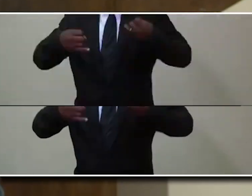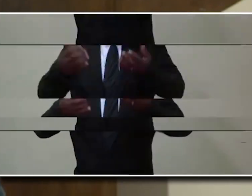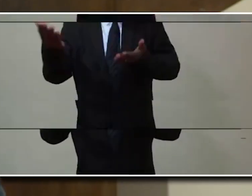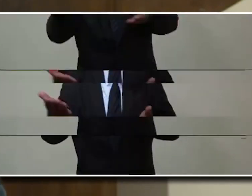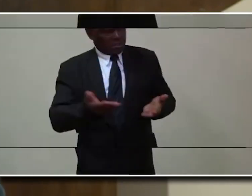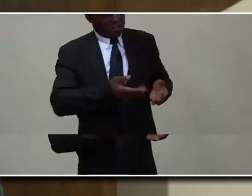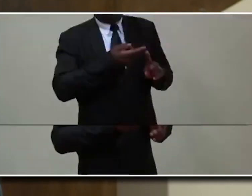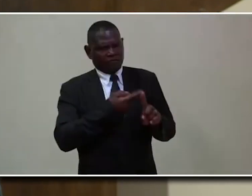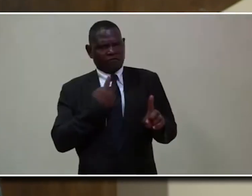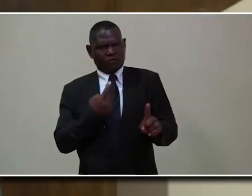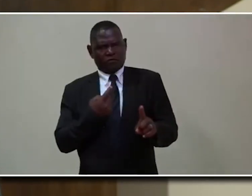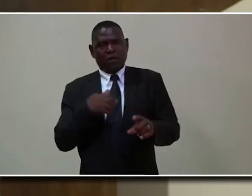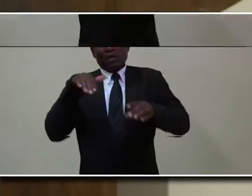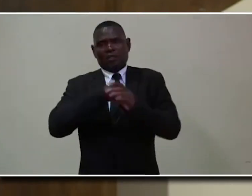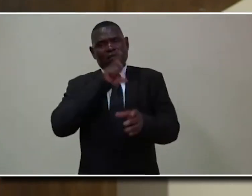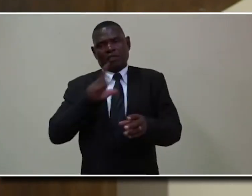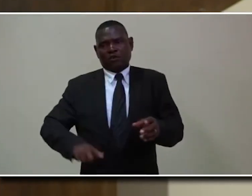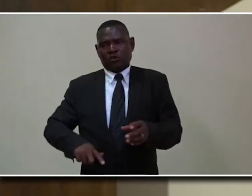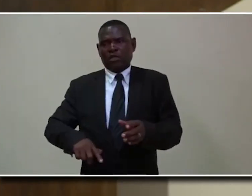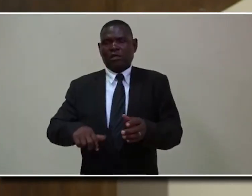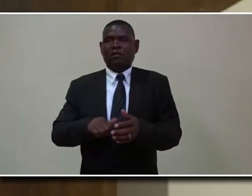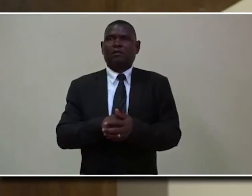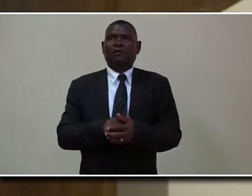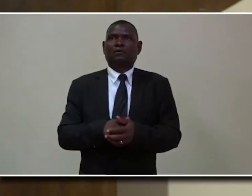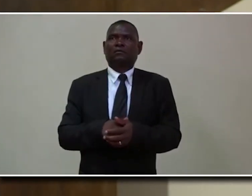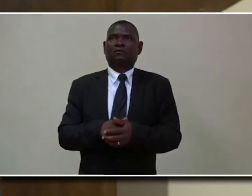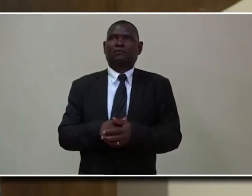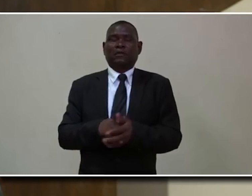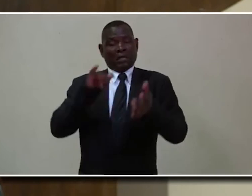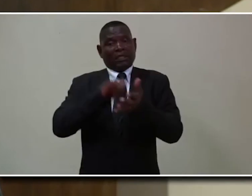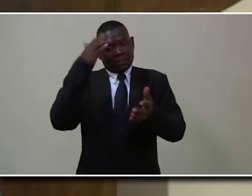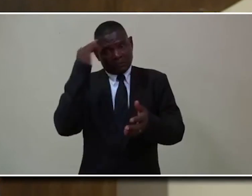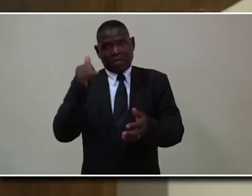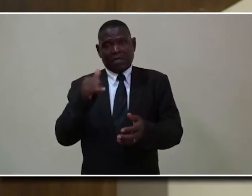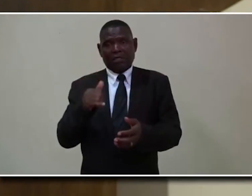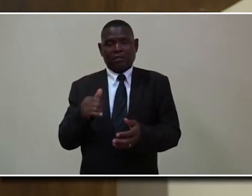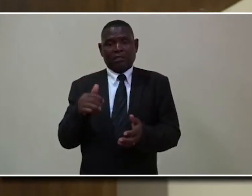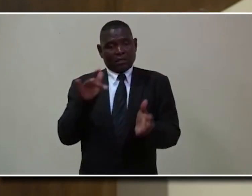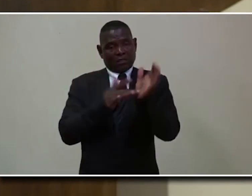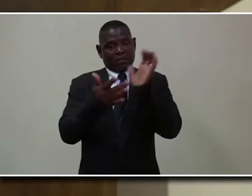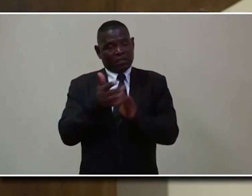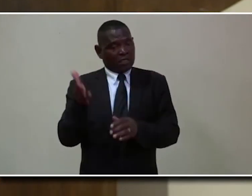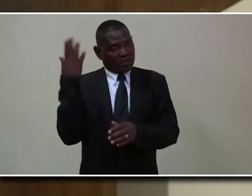is in the Lord. That is why when the Lord Jesus Christ was born and the